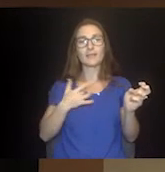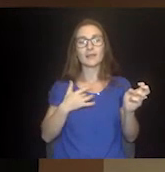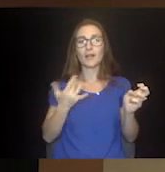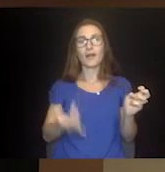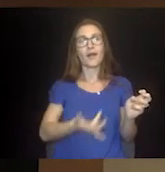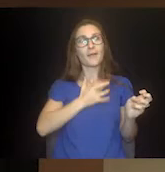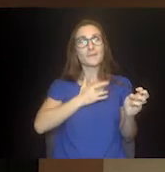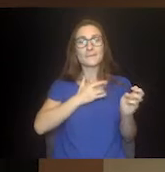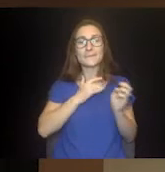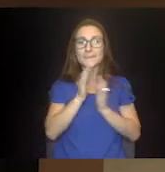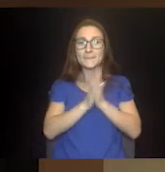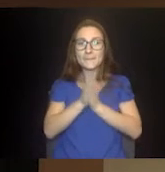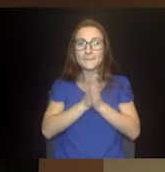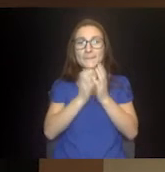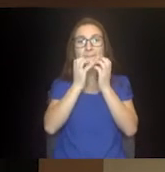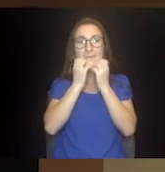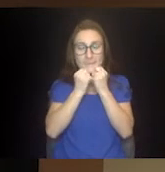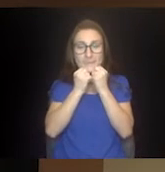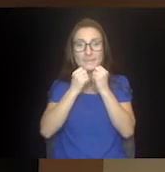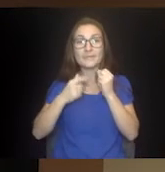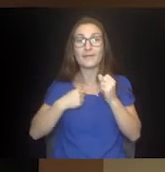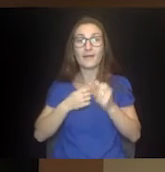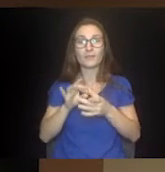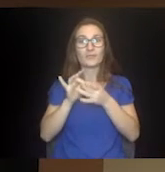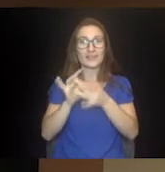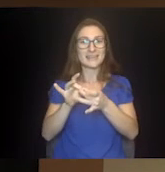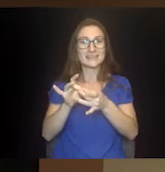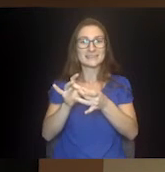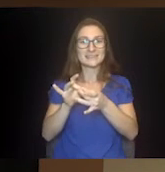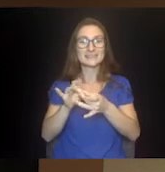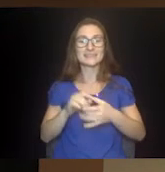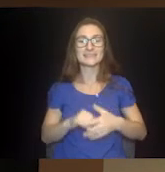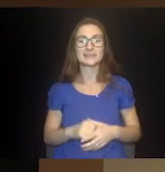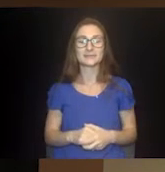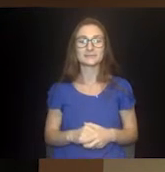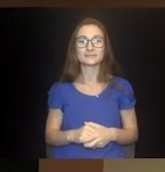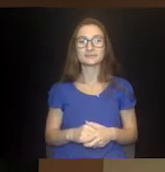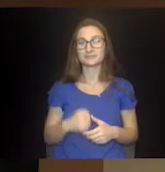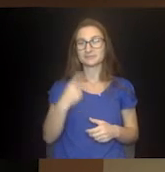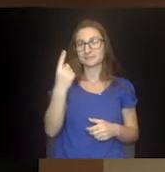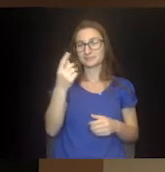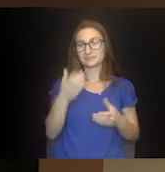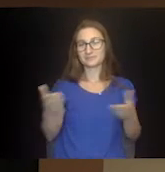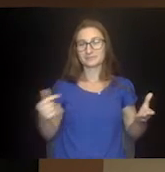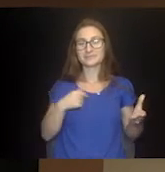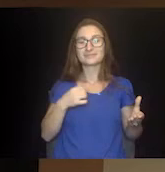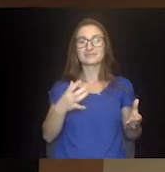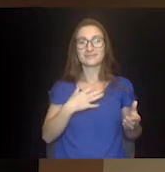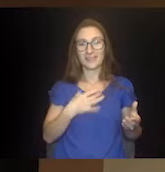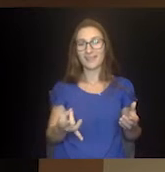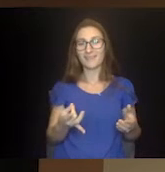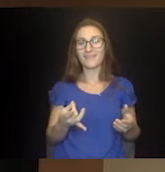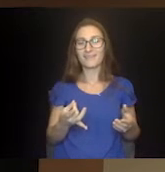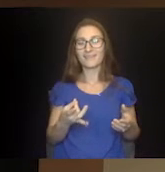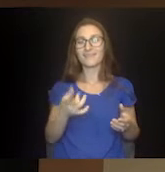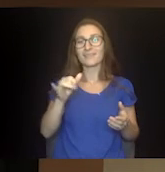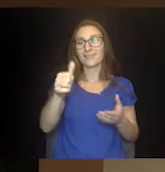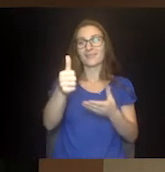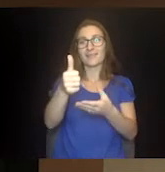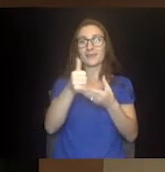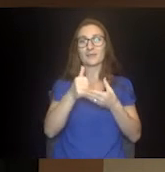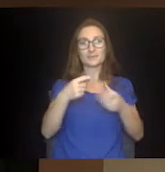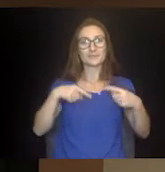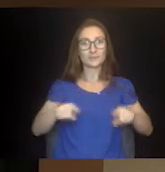pick topics that I'm really passionate about and that I can really relate to. And so that's one of the things I do that helps me